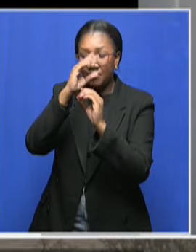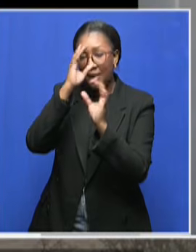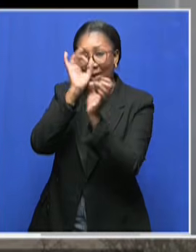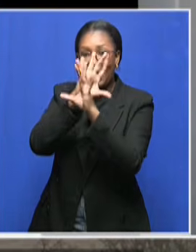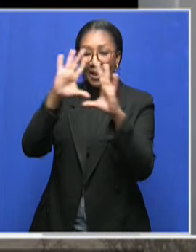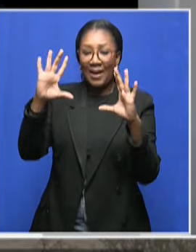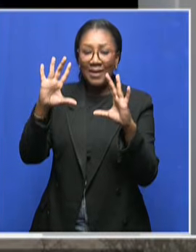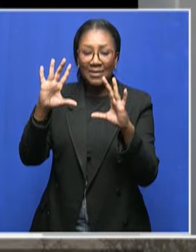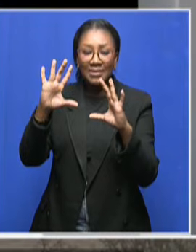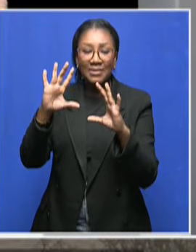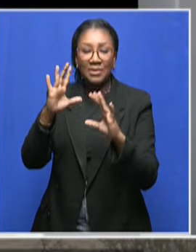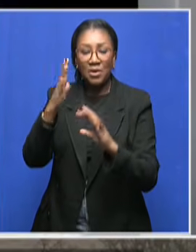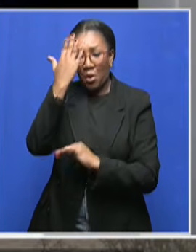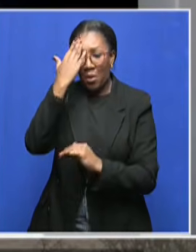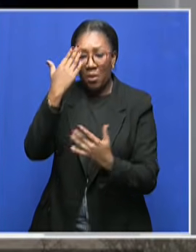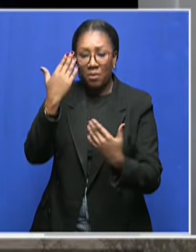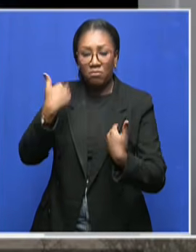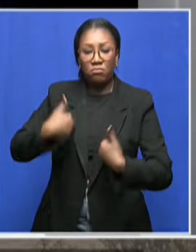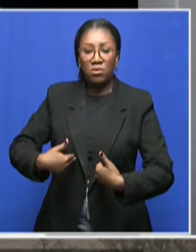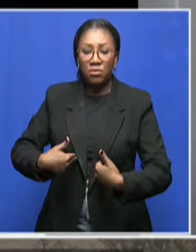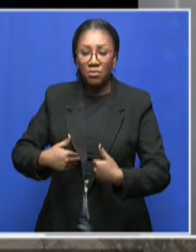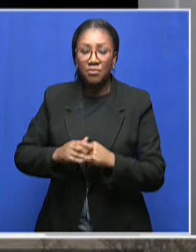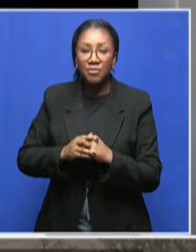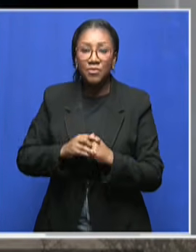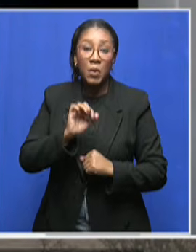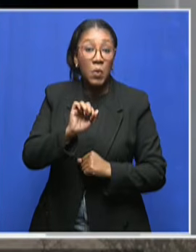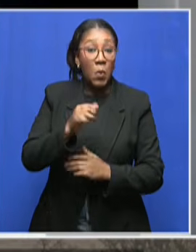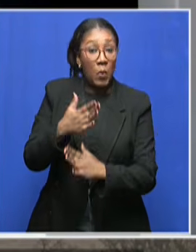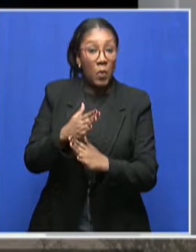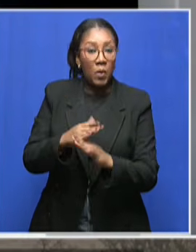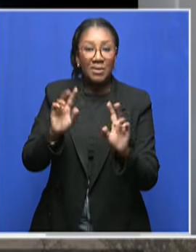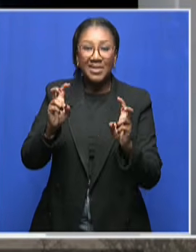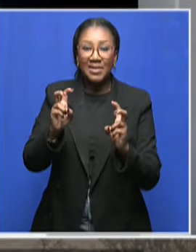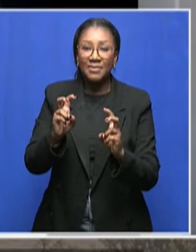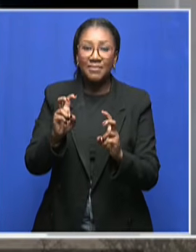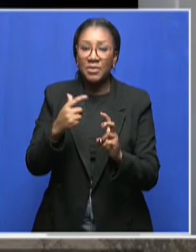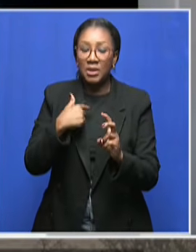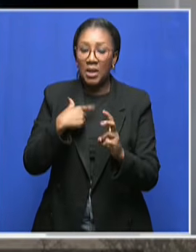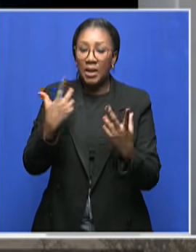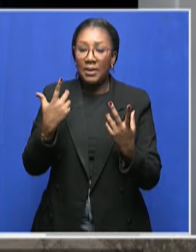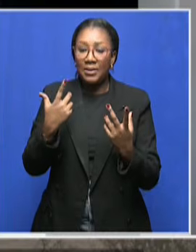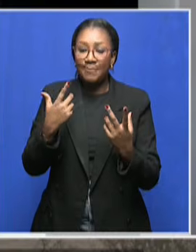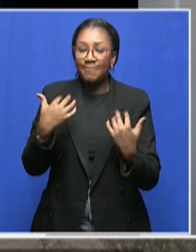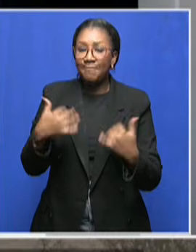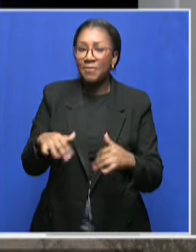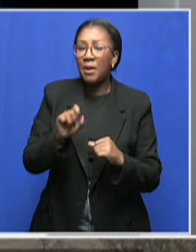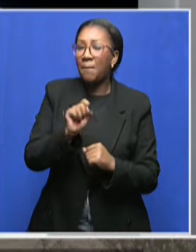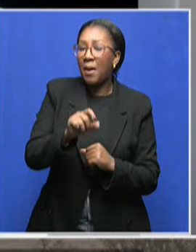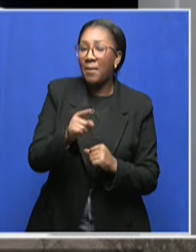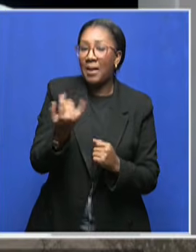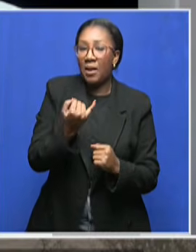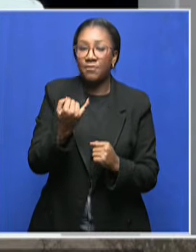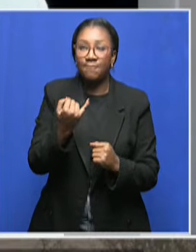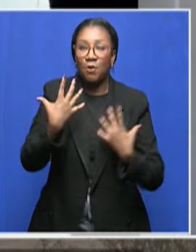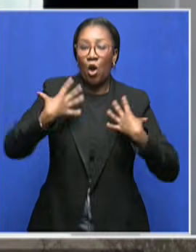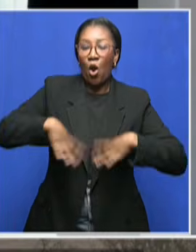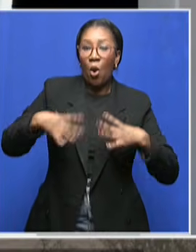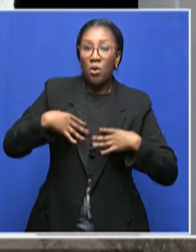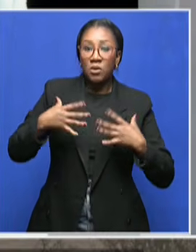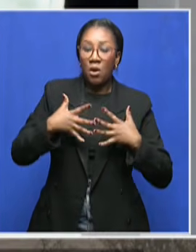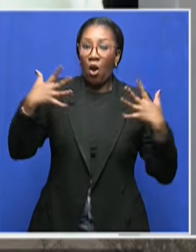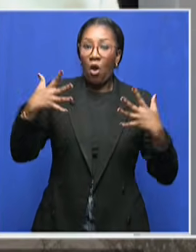So your brand or your aesthetic rooted in minimalism, right? So just talk to us a little bit more about how that's expressed and